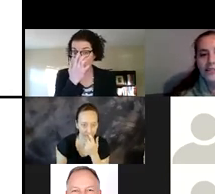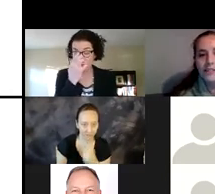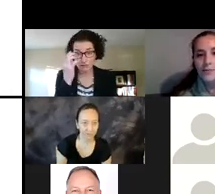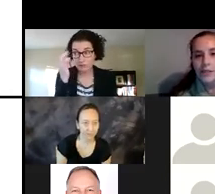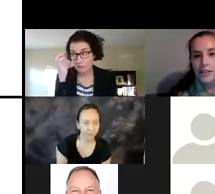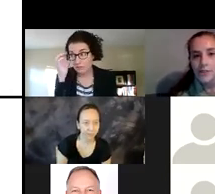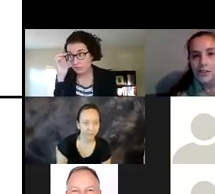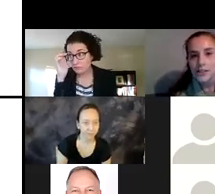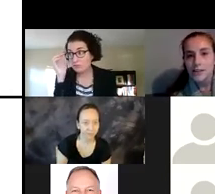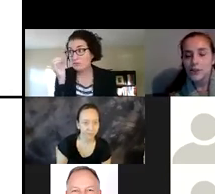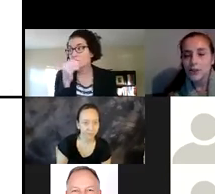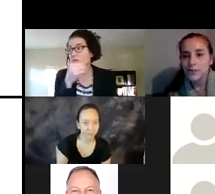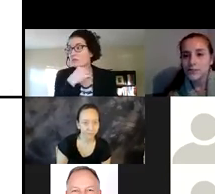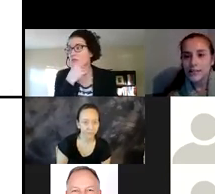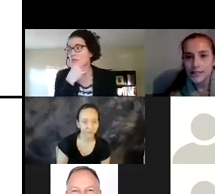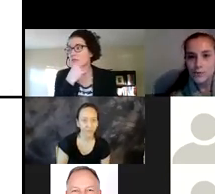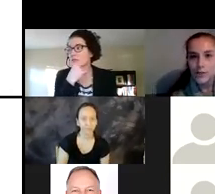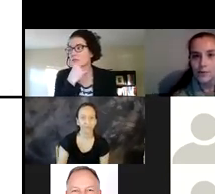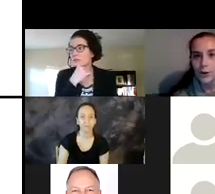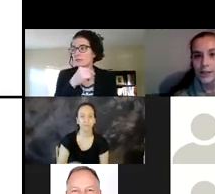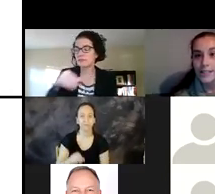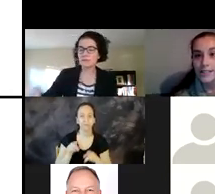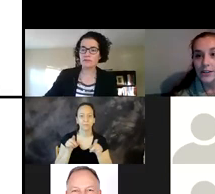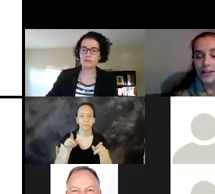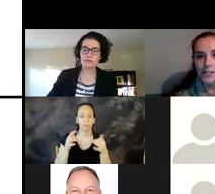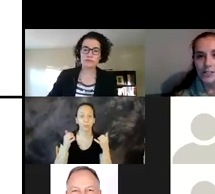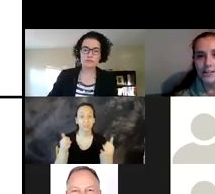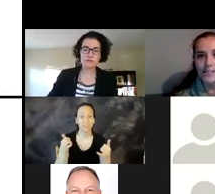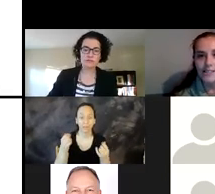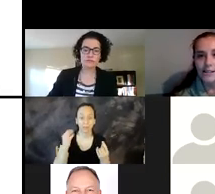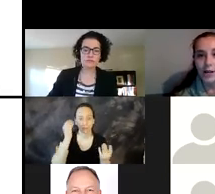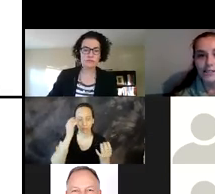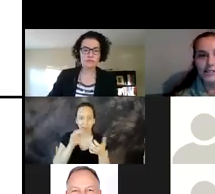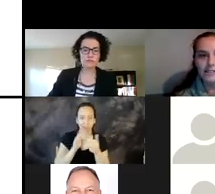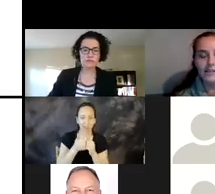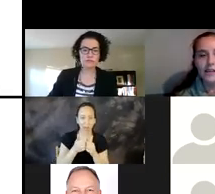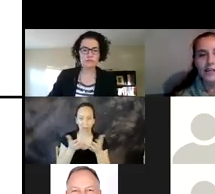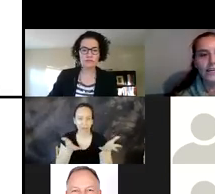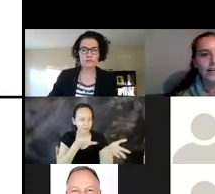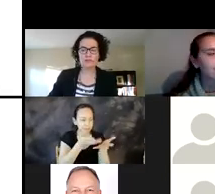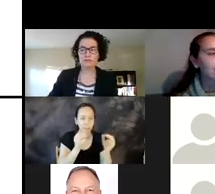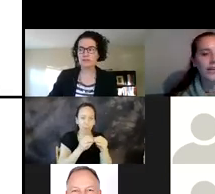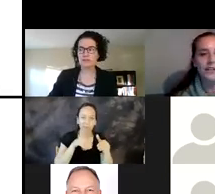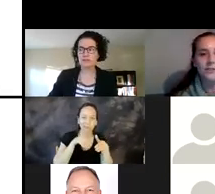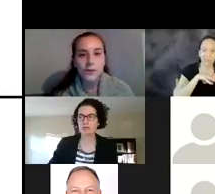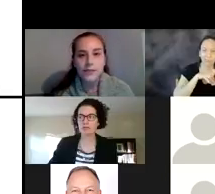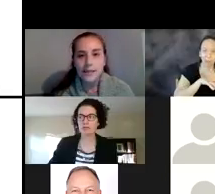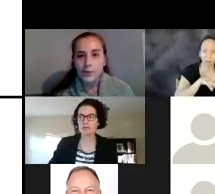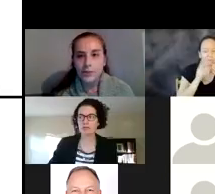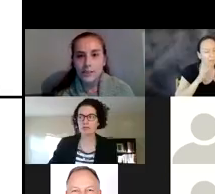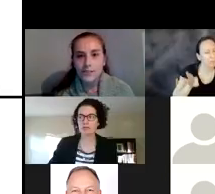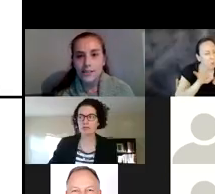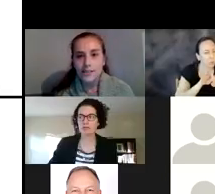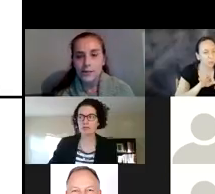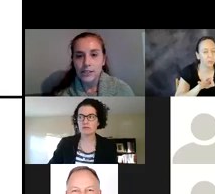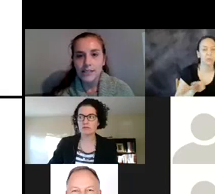So the accessibility features of the new devices was an important consideration during the design process. Here, I've outlined a few